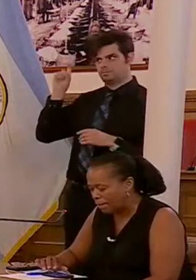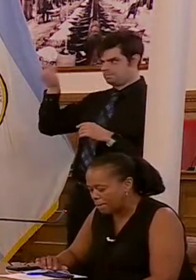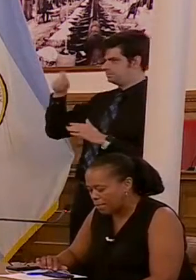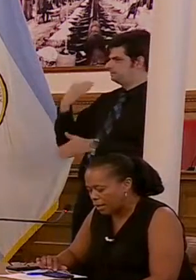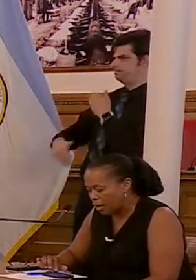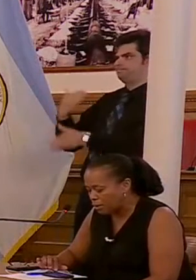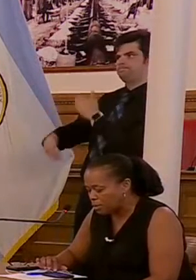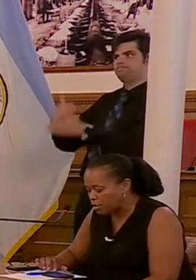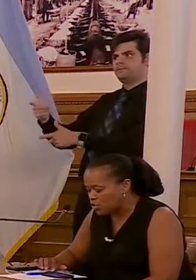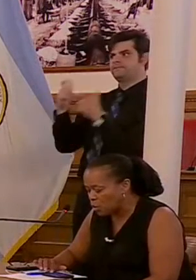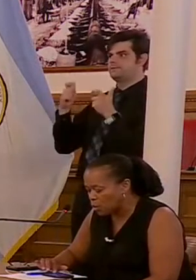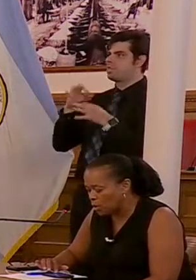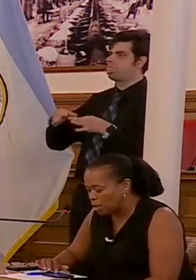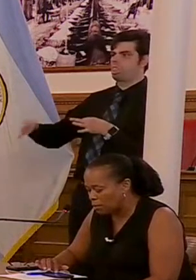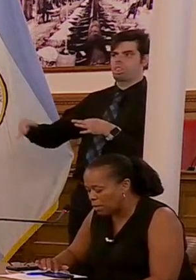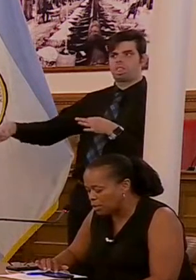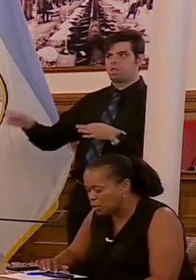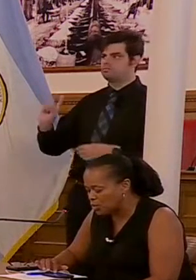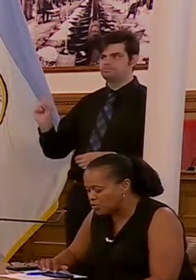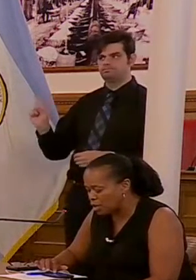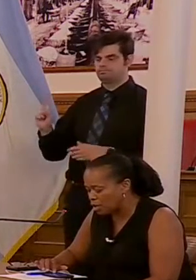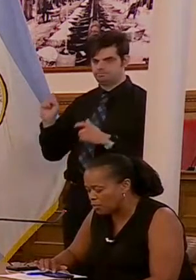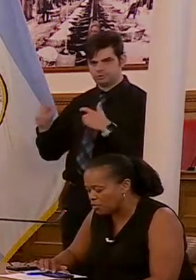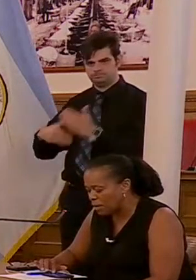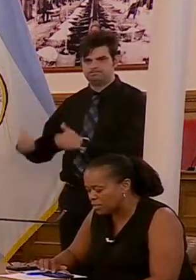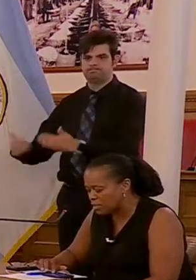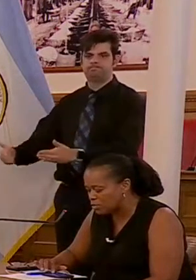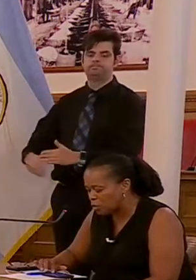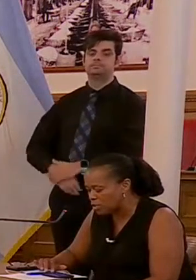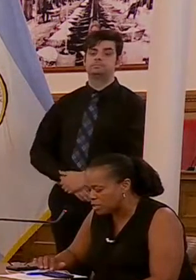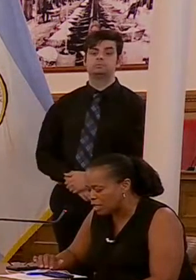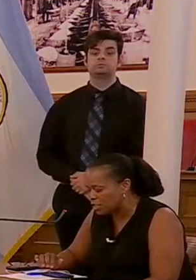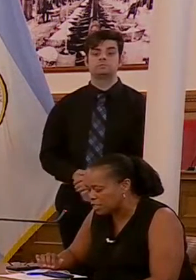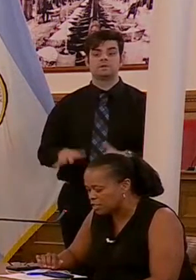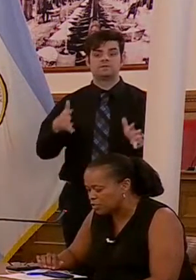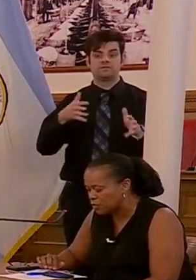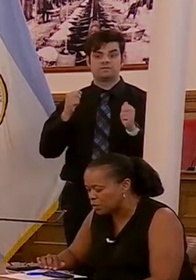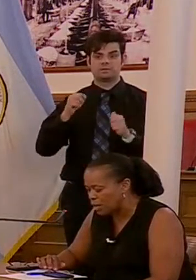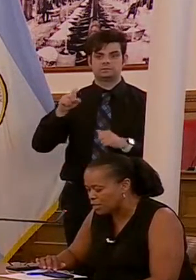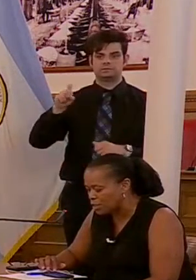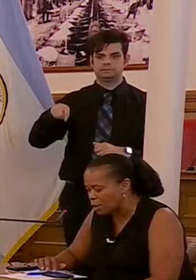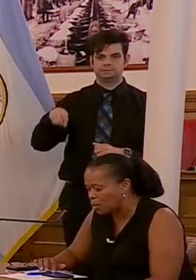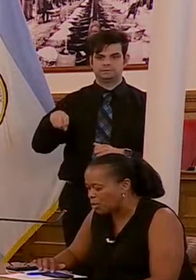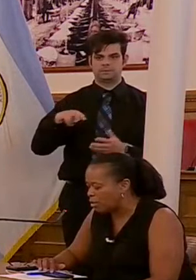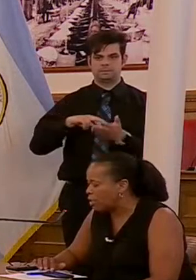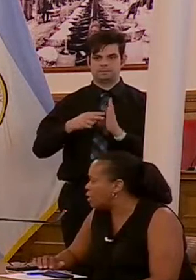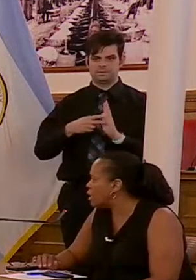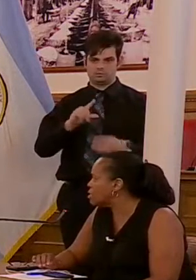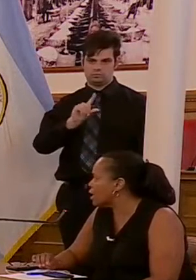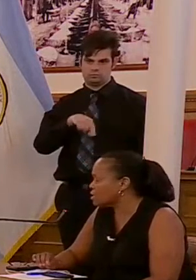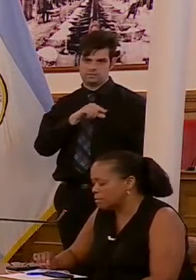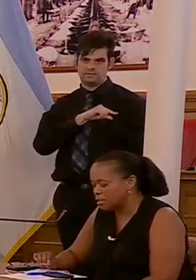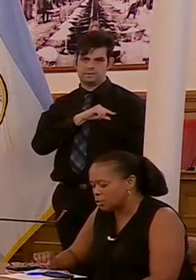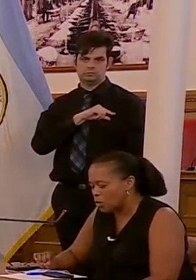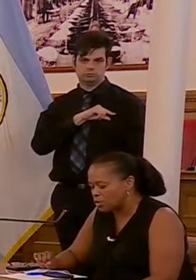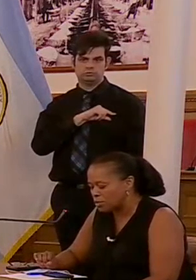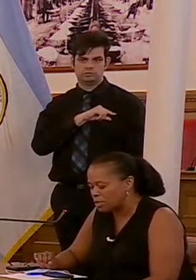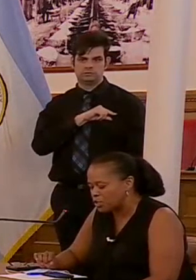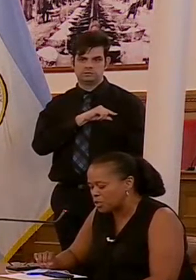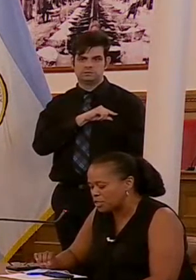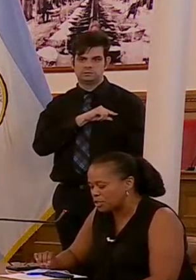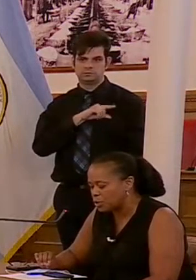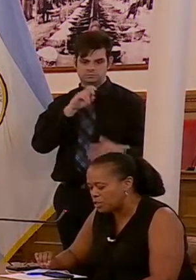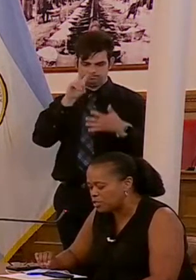accurately. So among those responses was legislation for the right to know. In that document, the